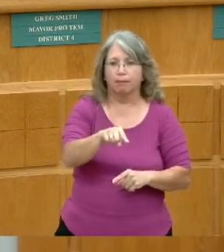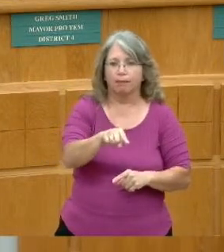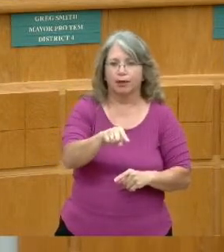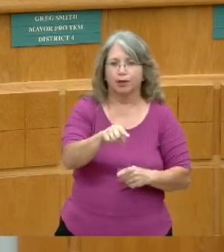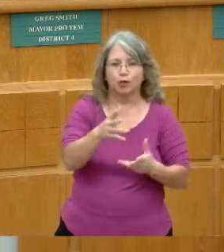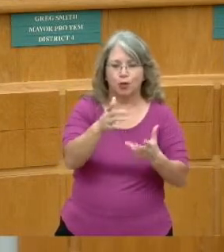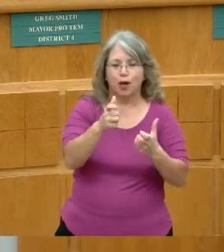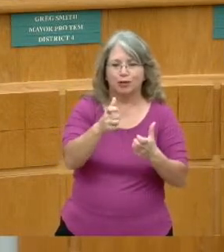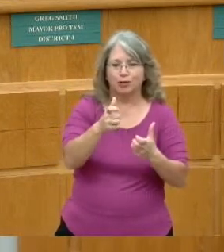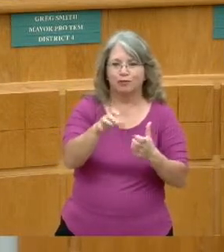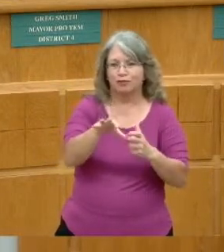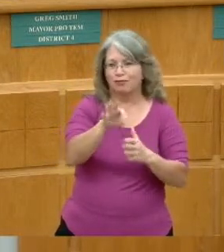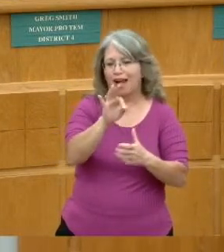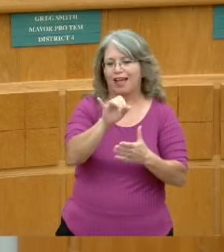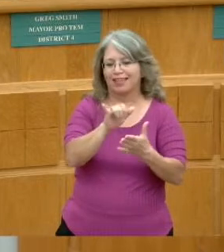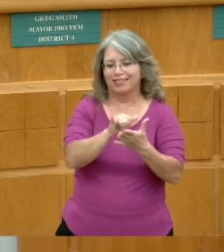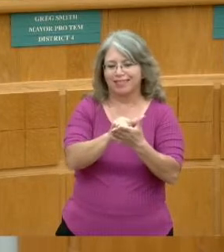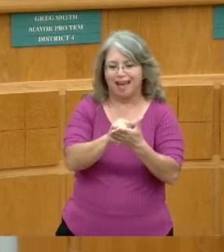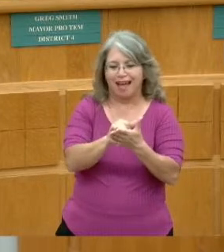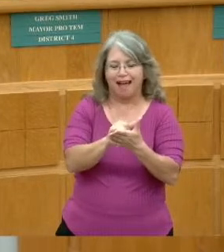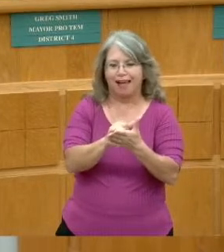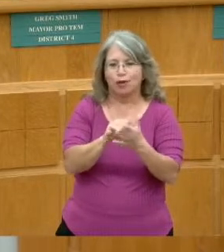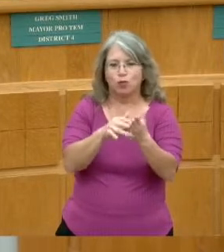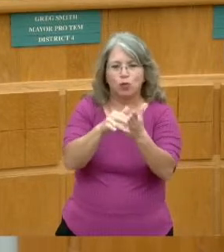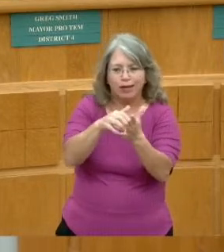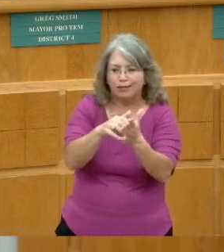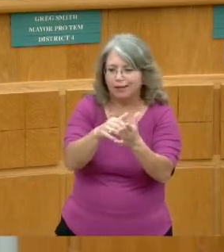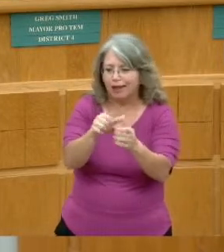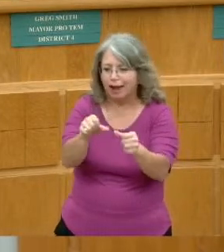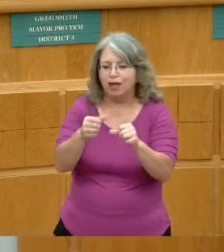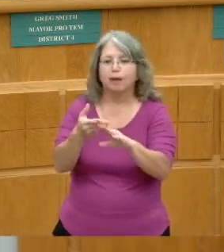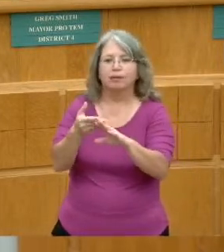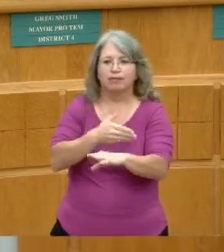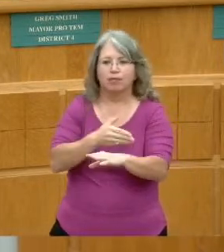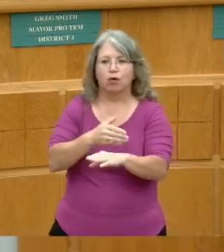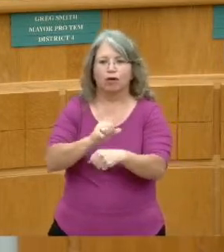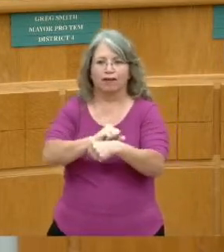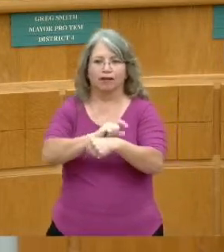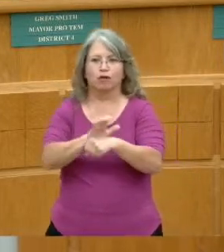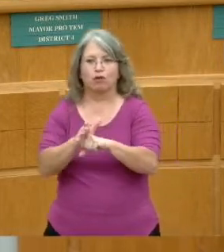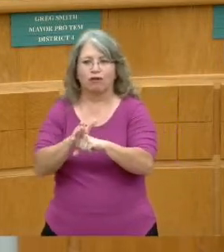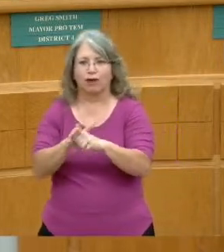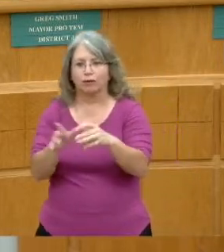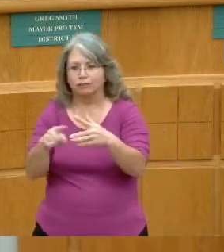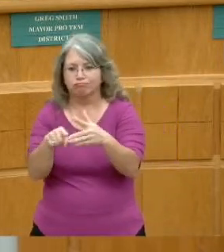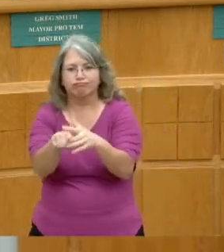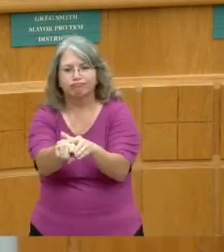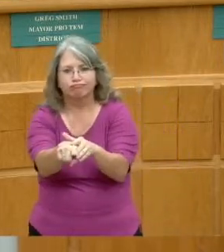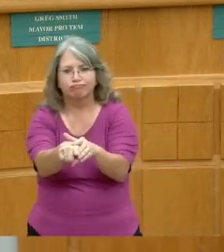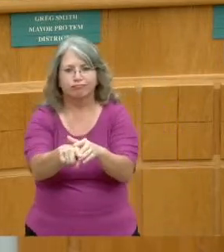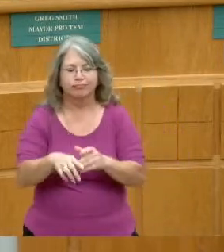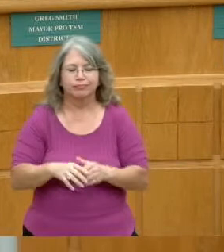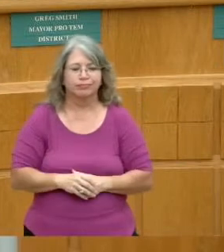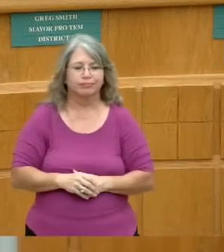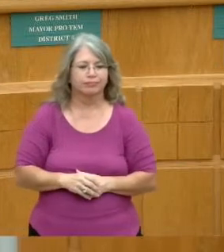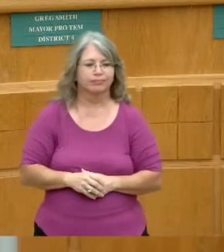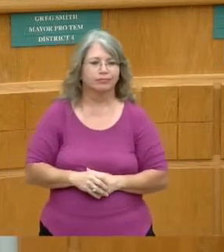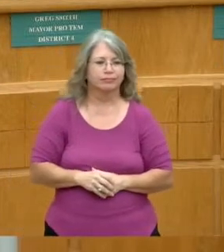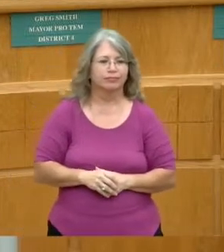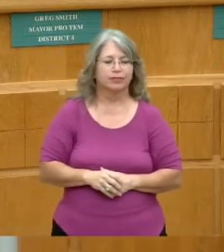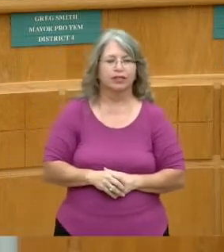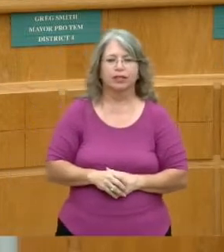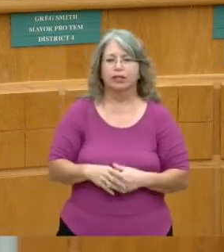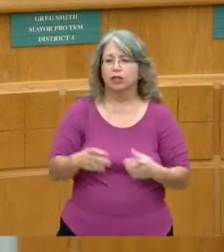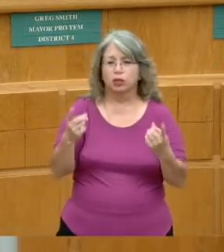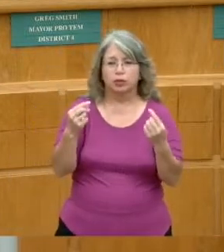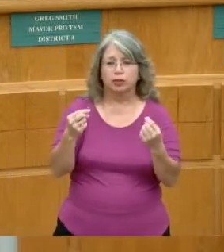Lastly, what can each of us do? Say we're not a manager. There's still things that all of us can do. One thing is that the CDC recommends that we